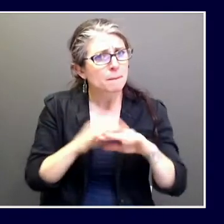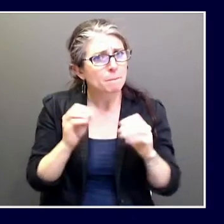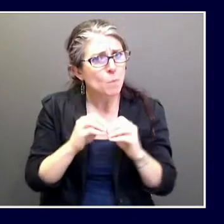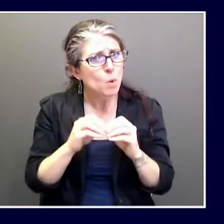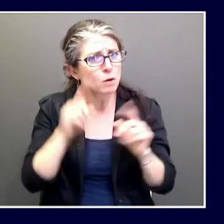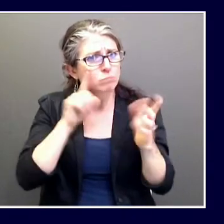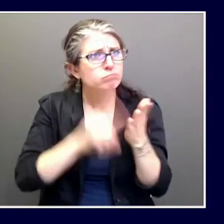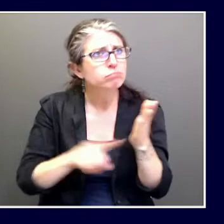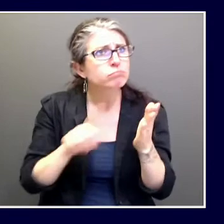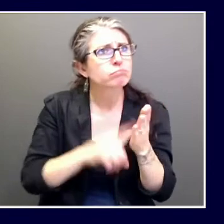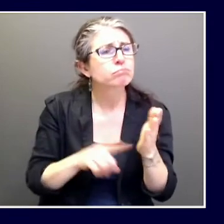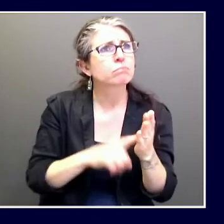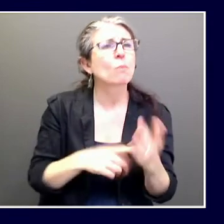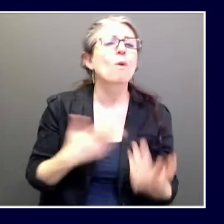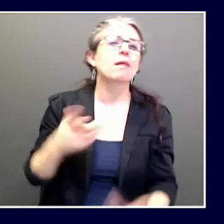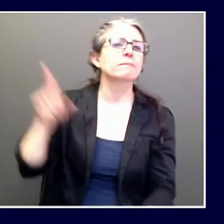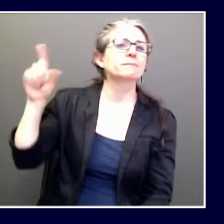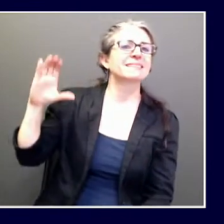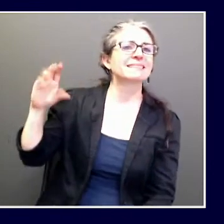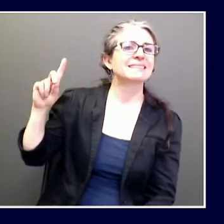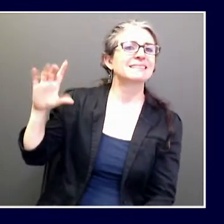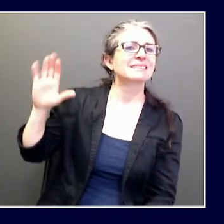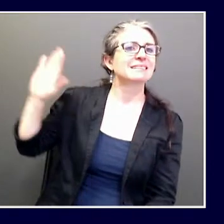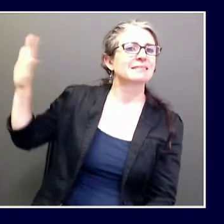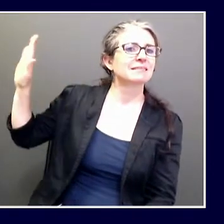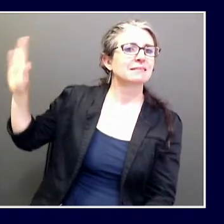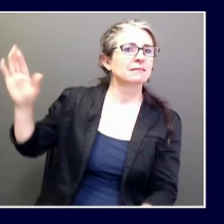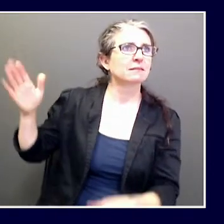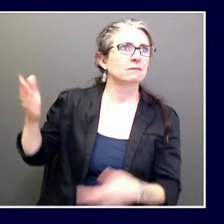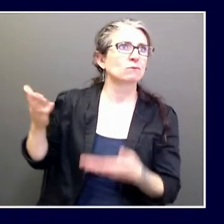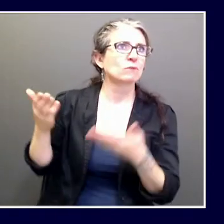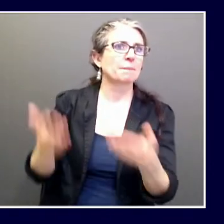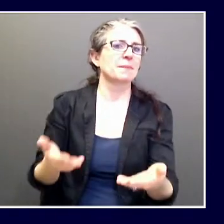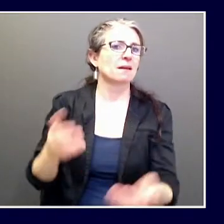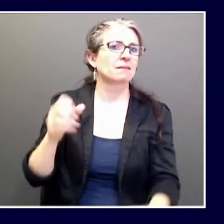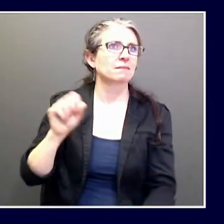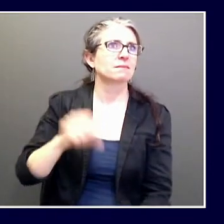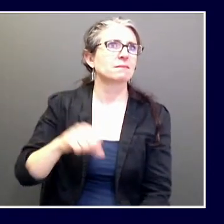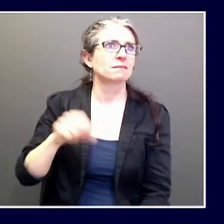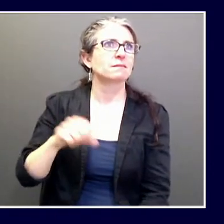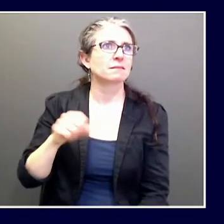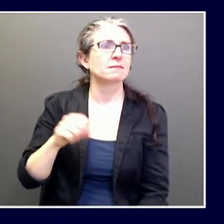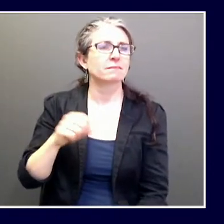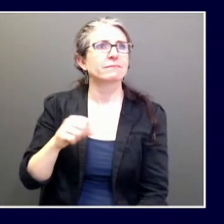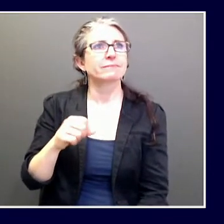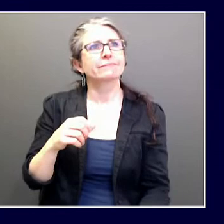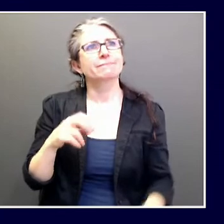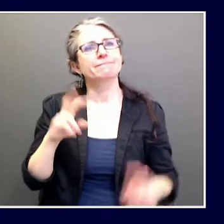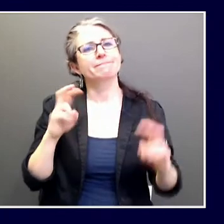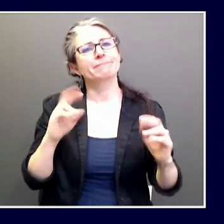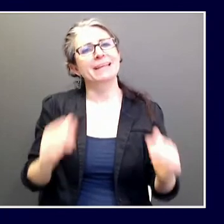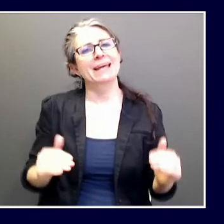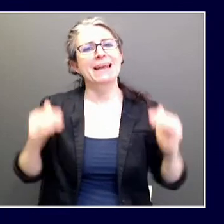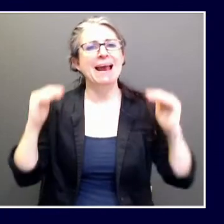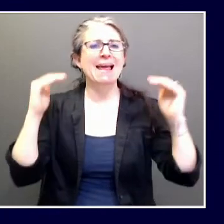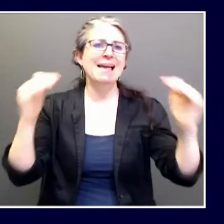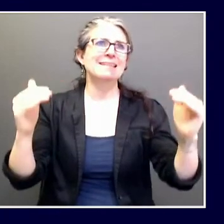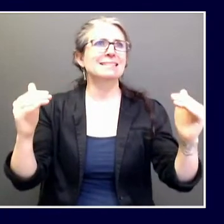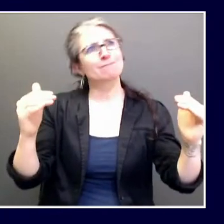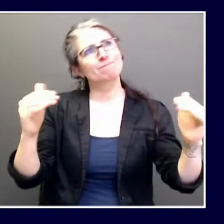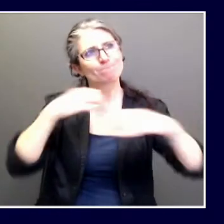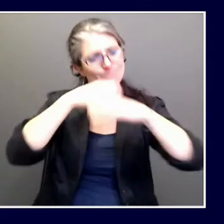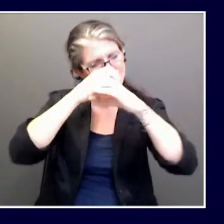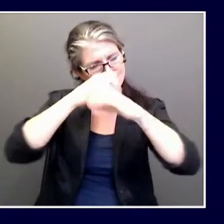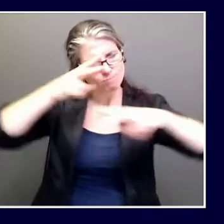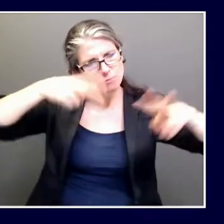actually in keeping with that, activating what it is calling its enhanced viral surveillance network, which is a system that they